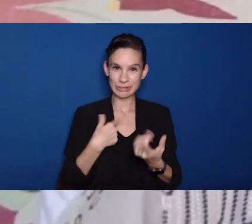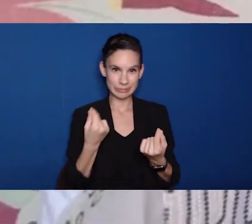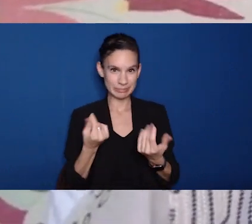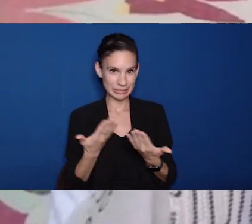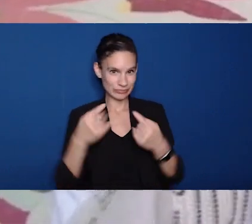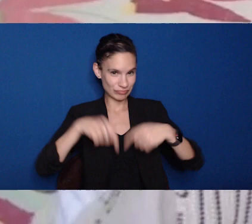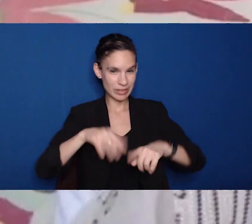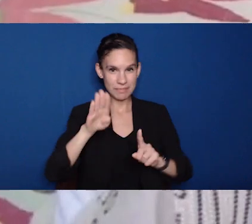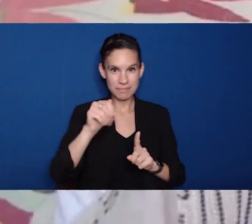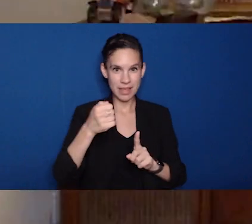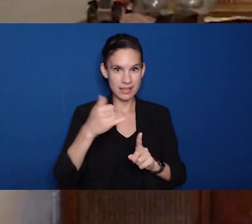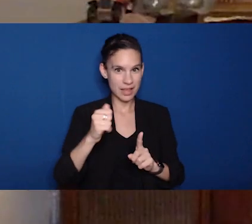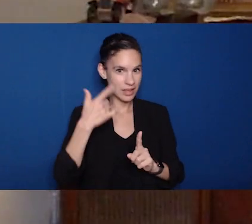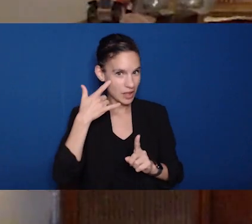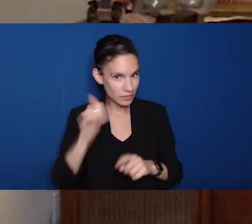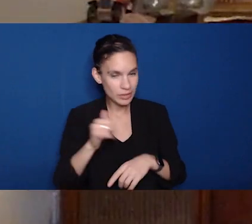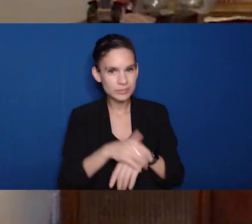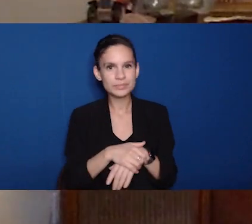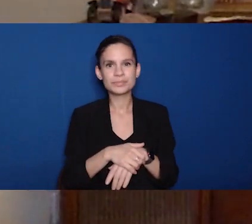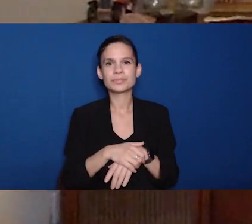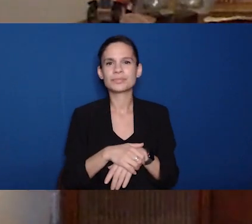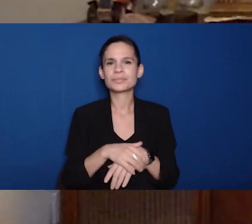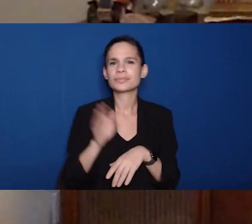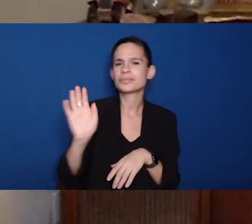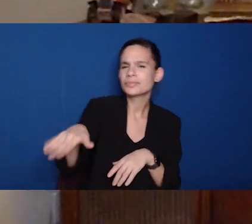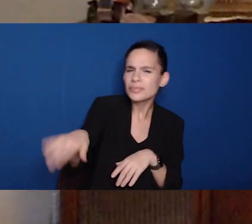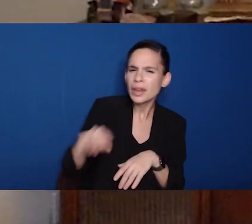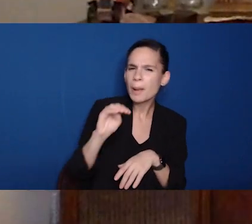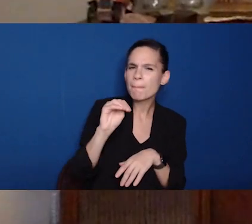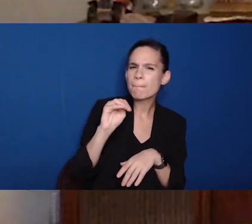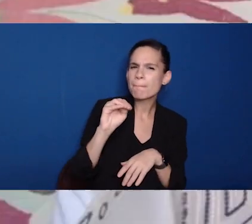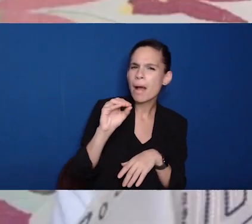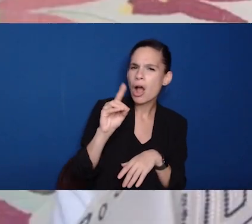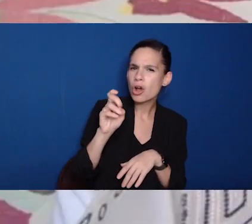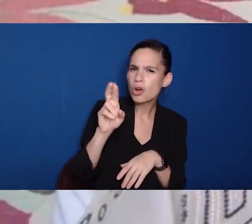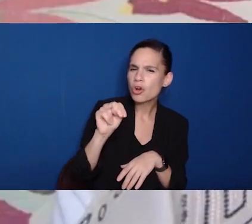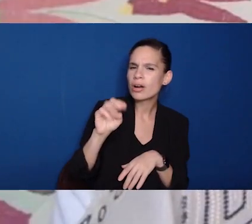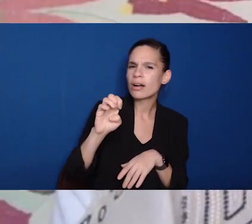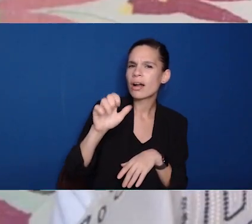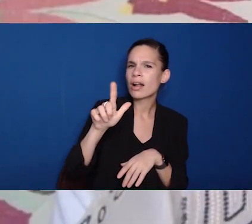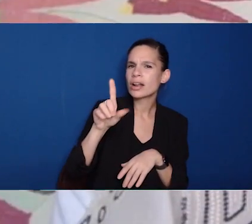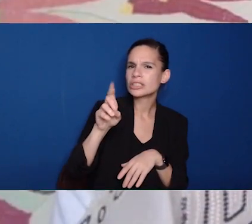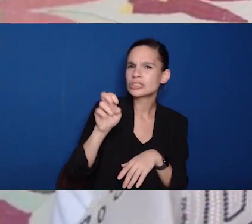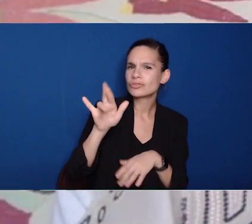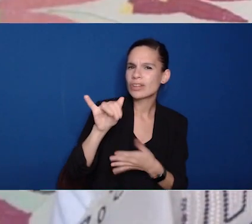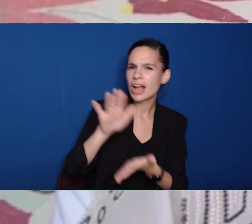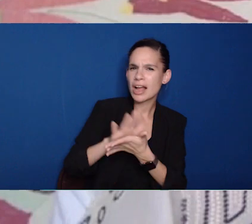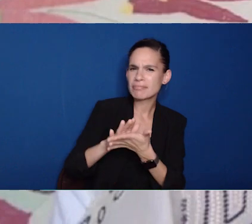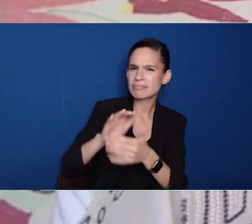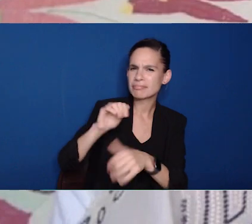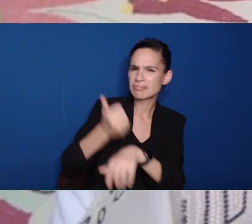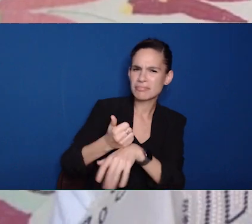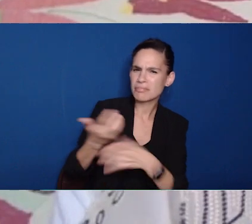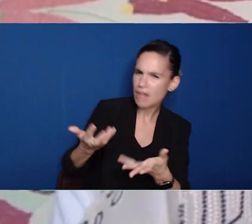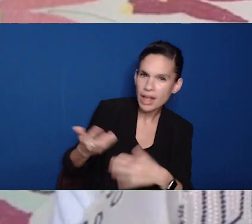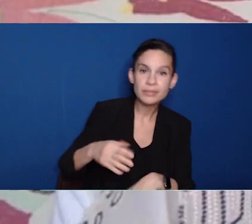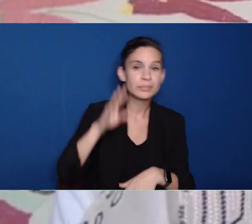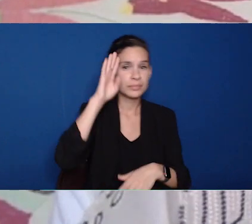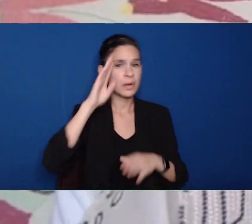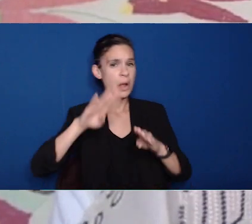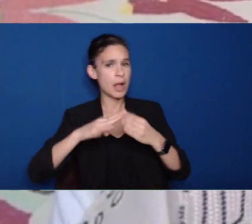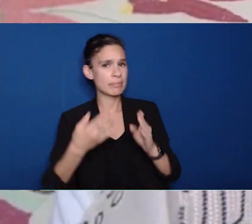here in Baja. How long has the Modern Elder Academy been around? We opened it in